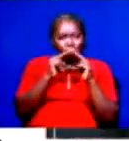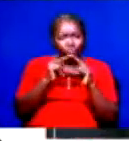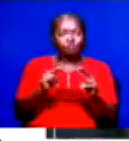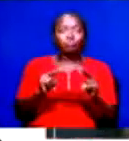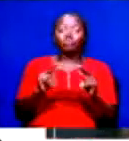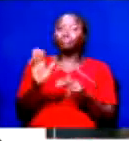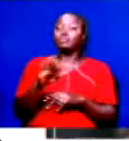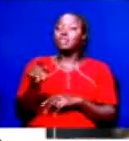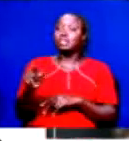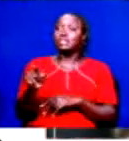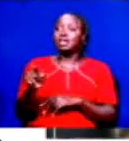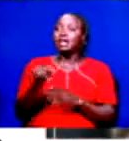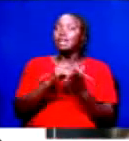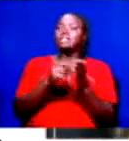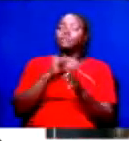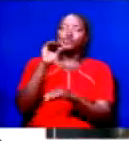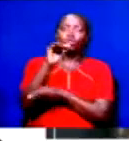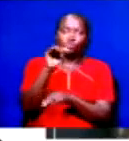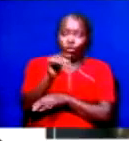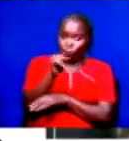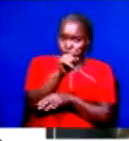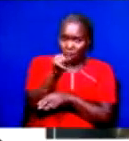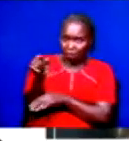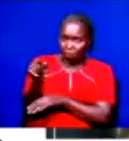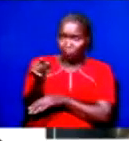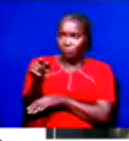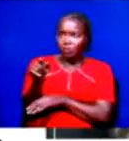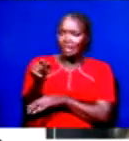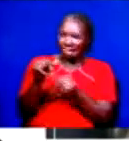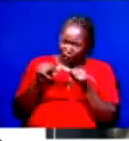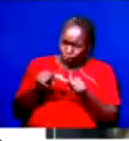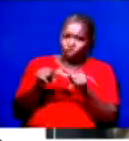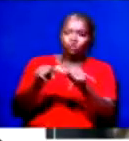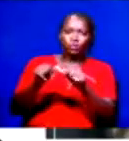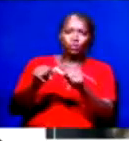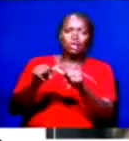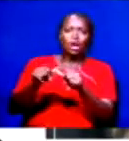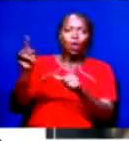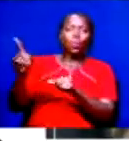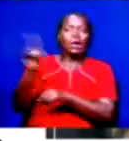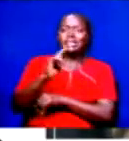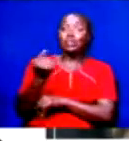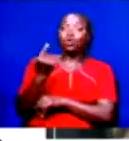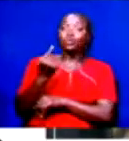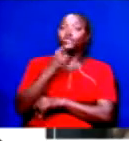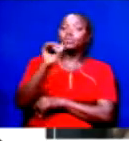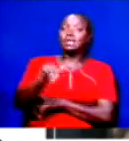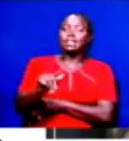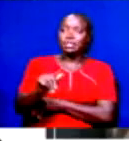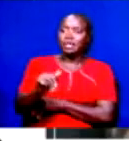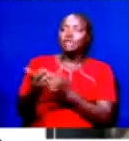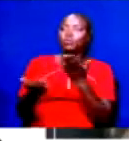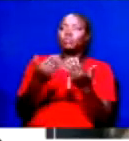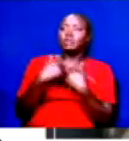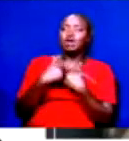hilo. What I would just like to request of them is that it be continuous. It cannot be a one day affair, so that we may have